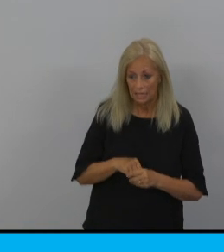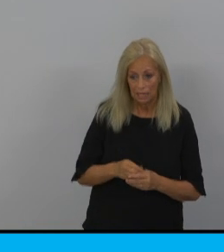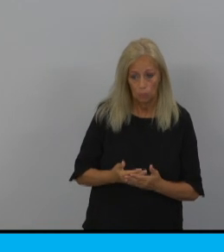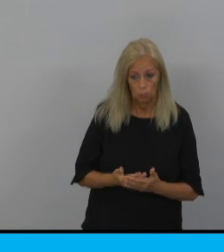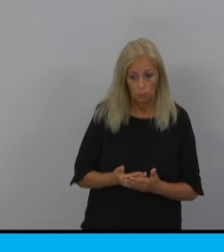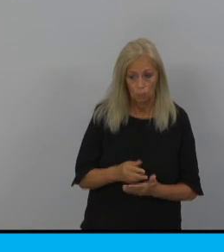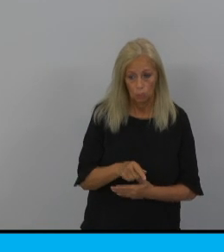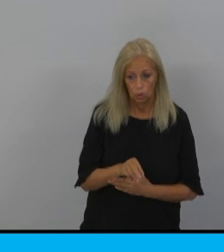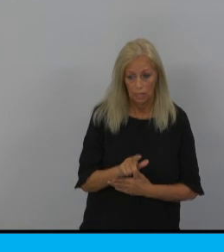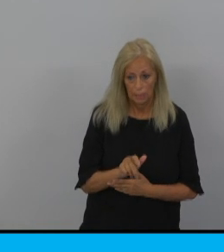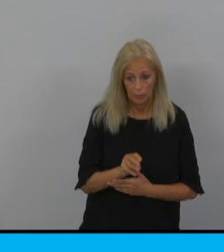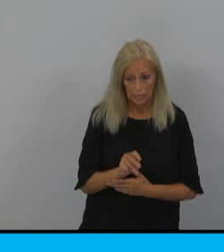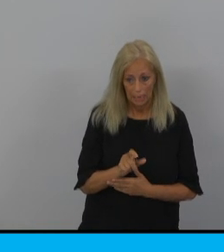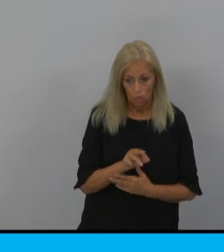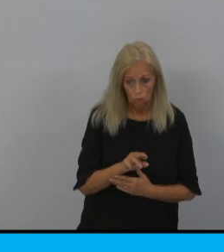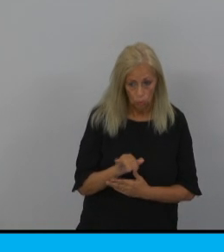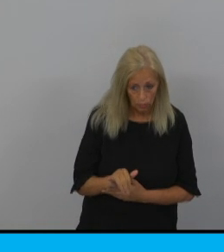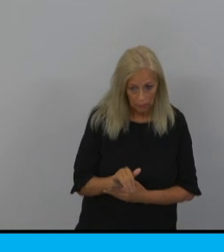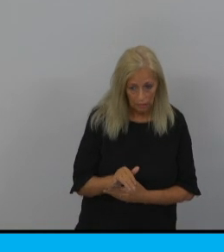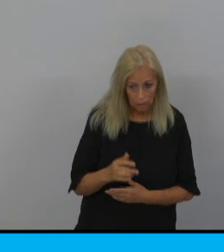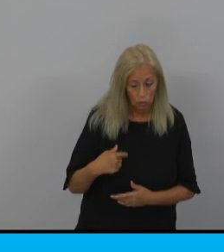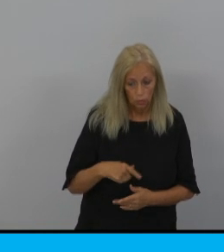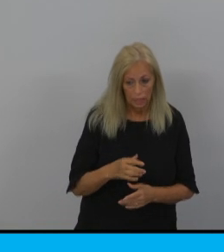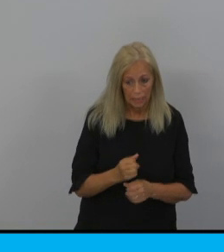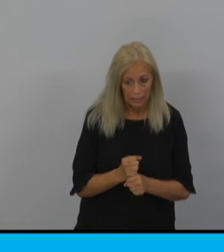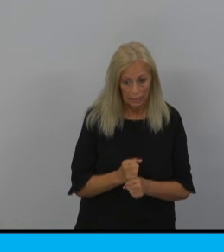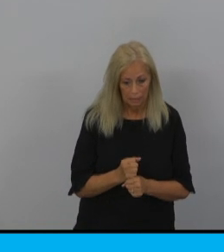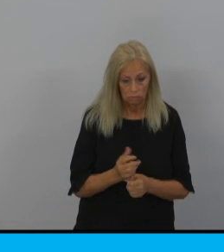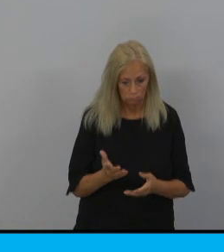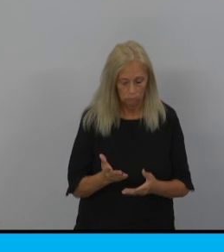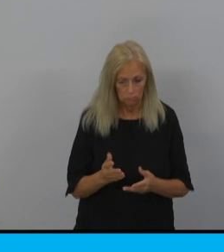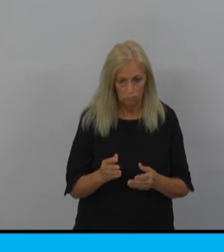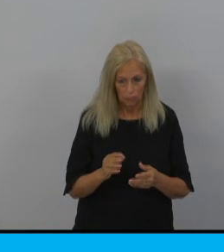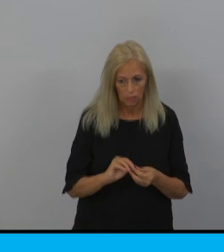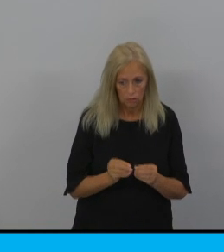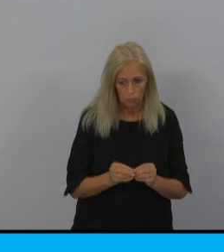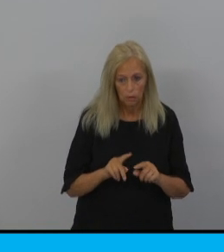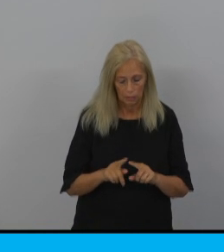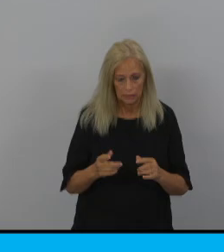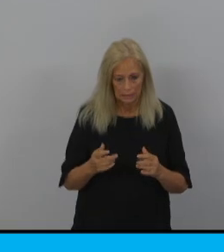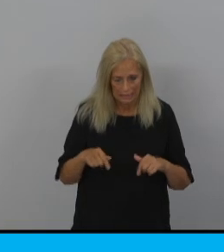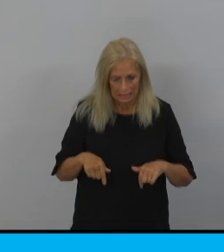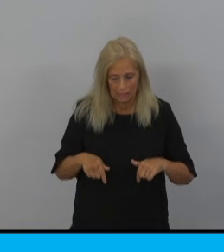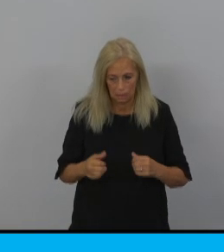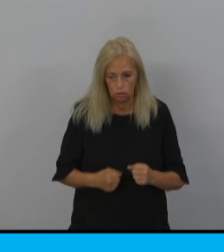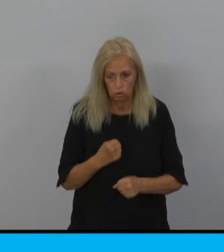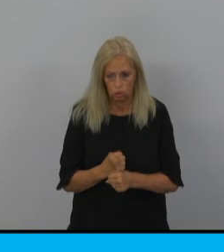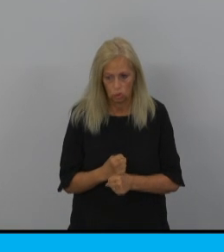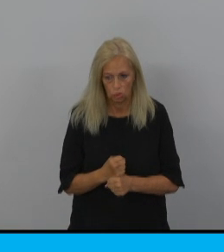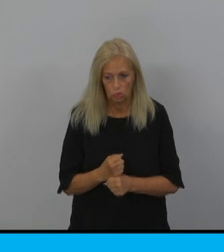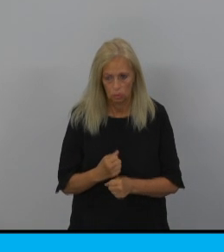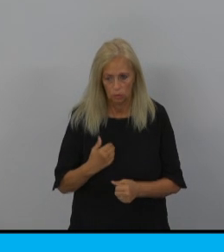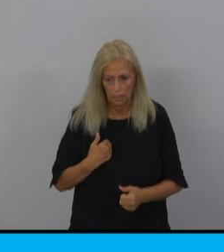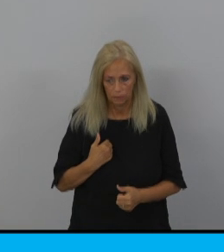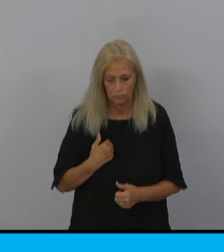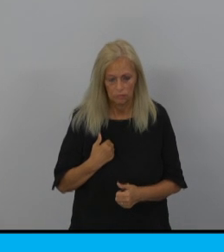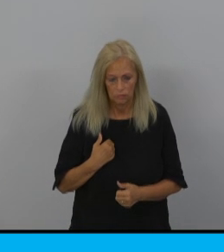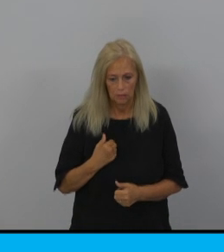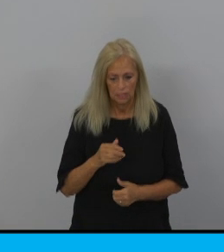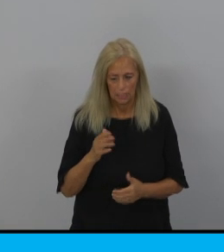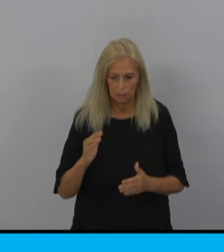We didn't get a run with those numbers in it, but this year we did get that. So that is a decrease of